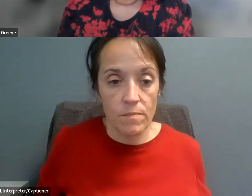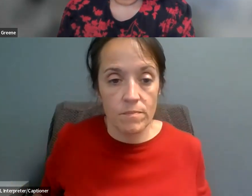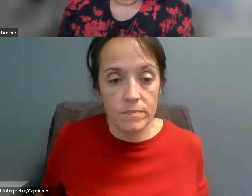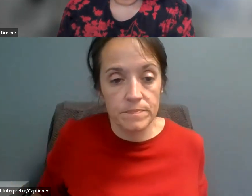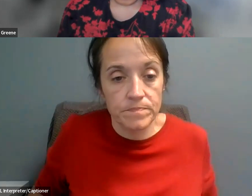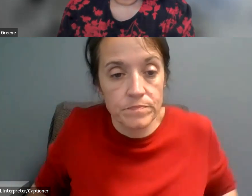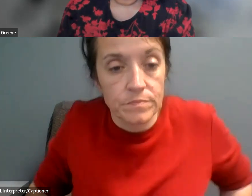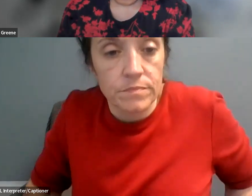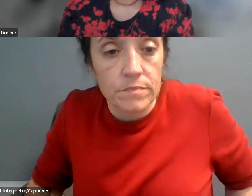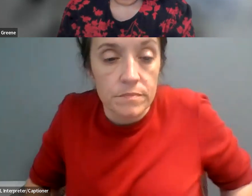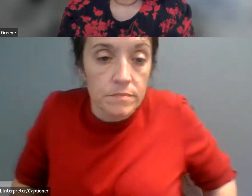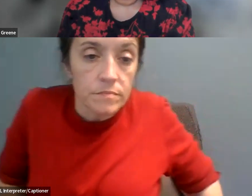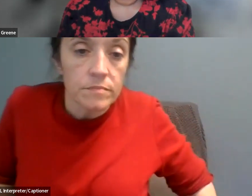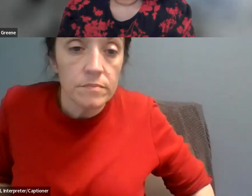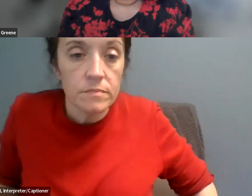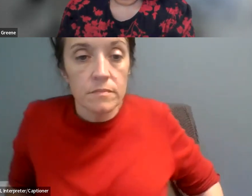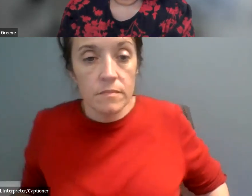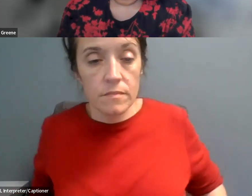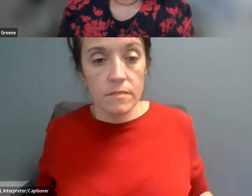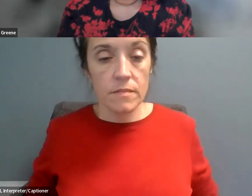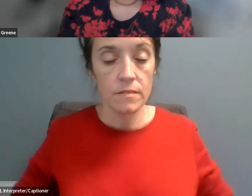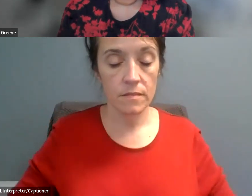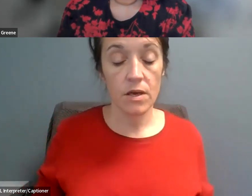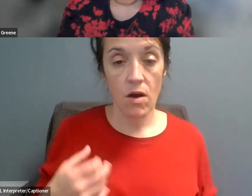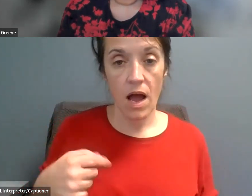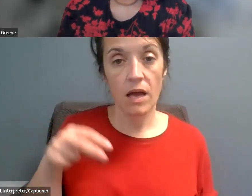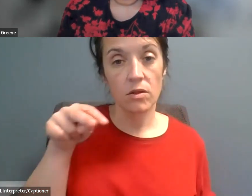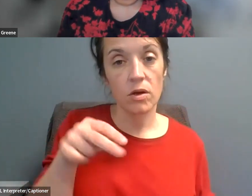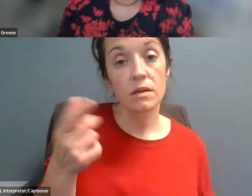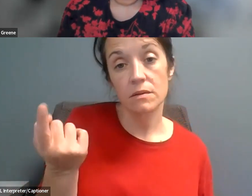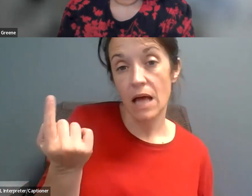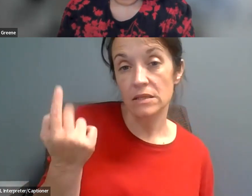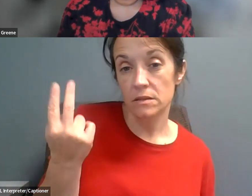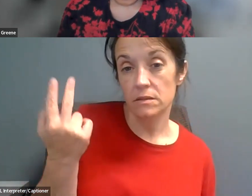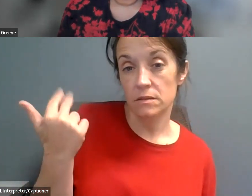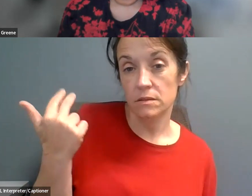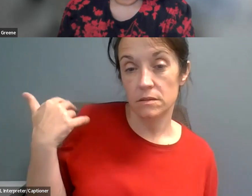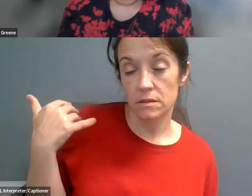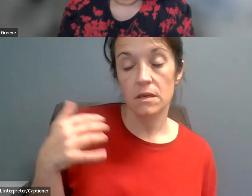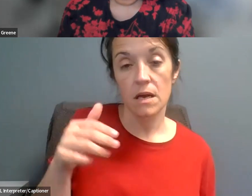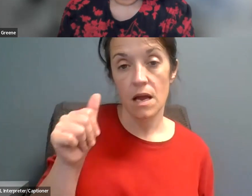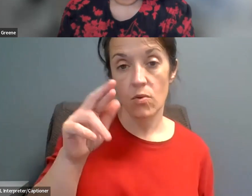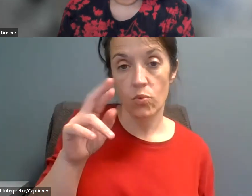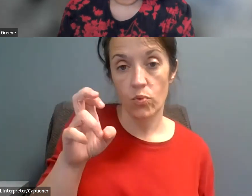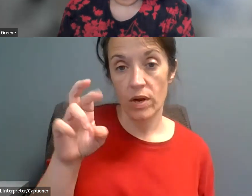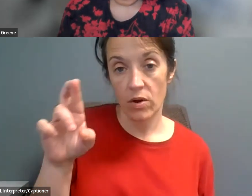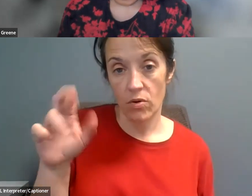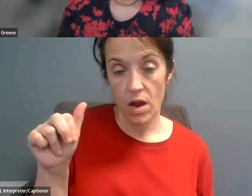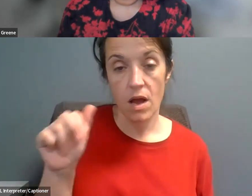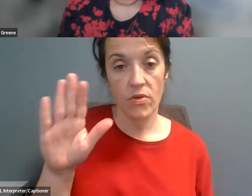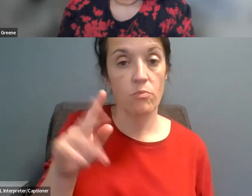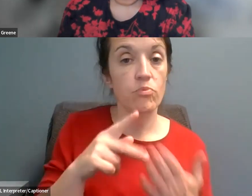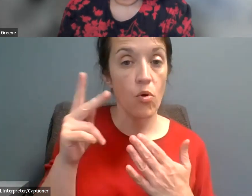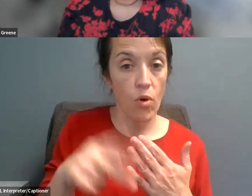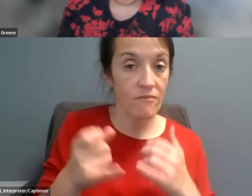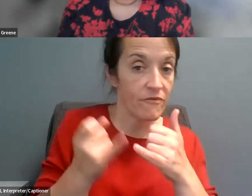look at past years' ARERA annual reports to see what kinds of impacts that you've had in the past, to better understand how the